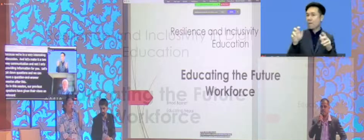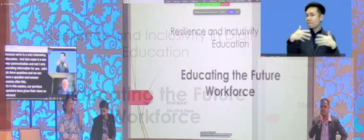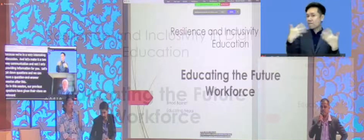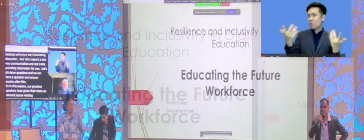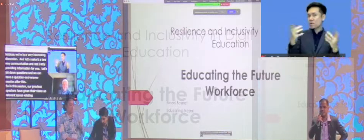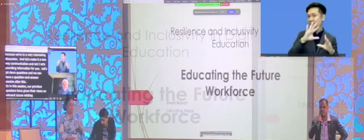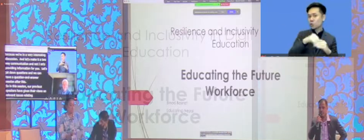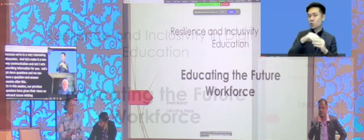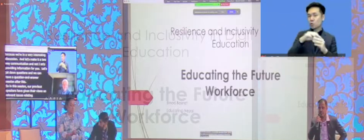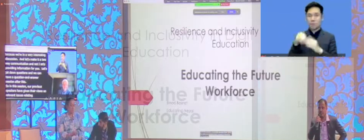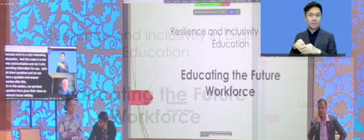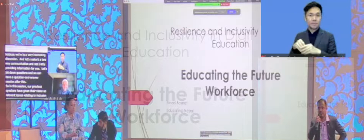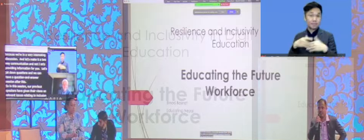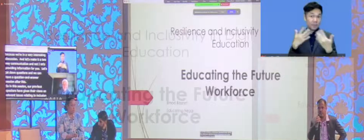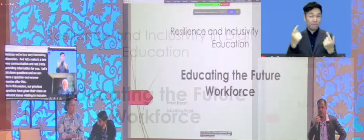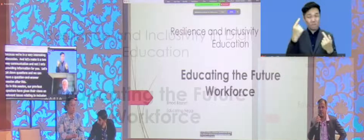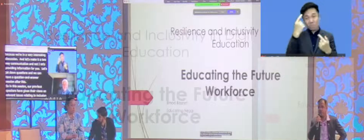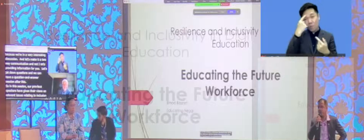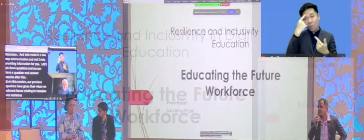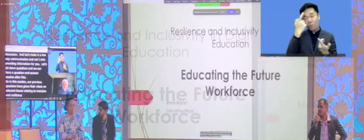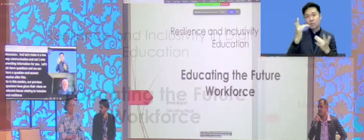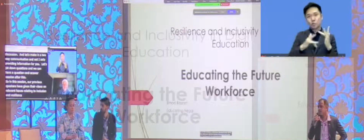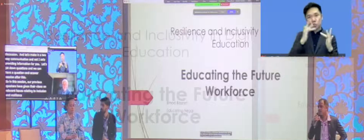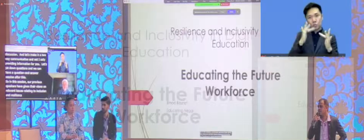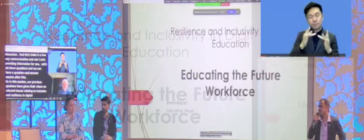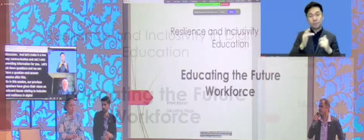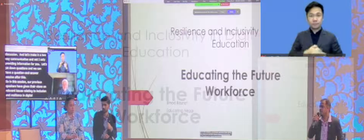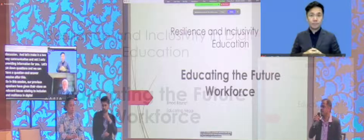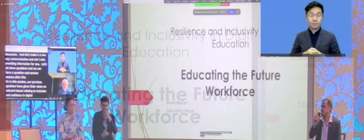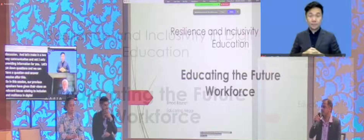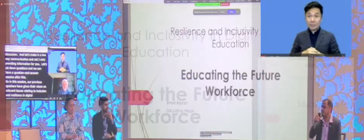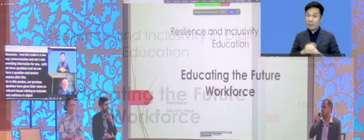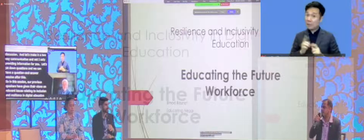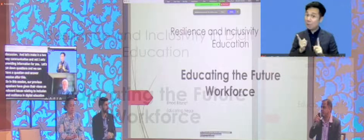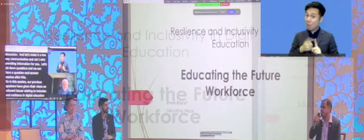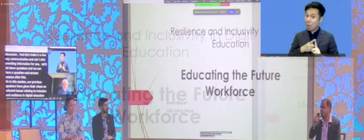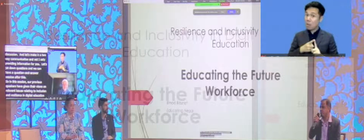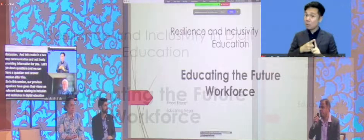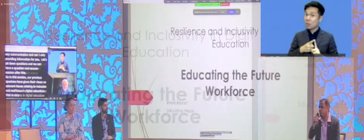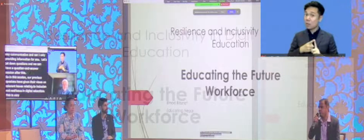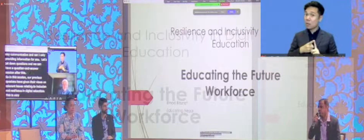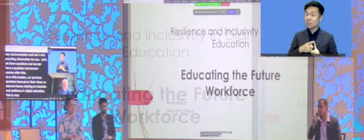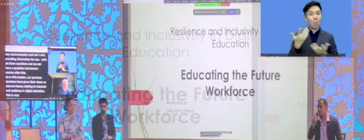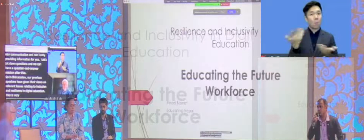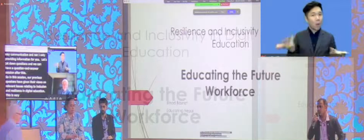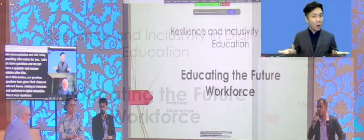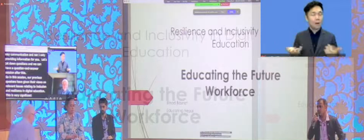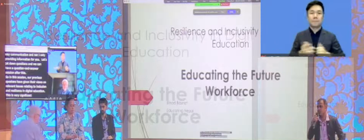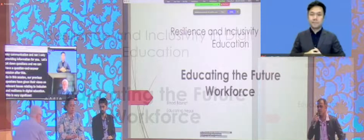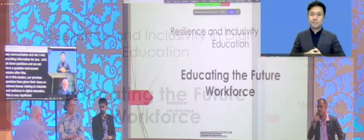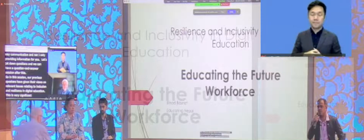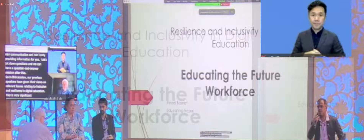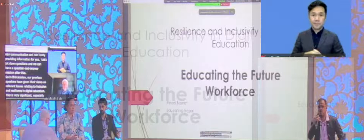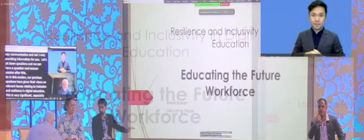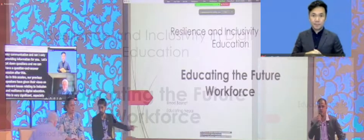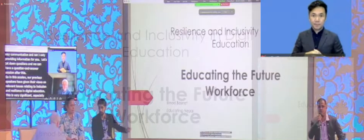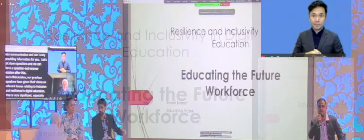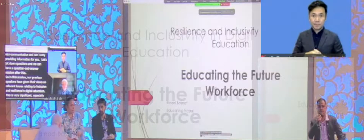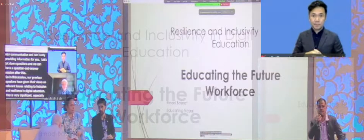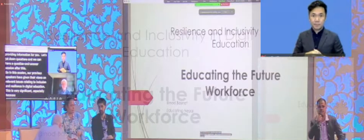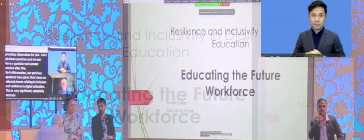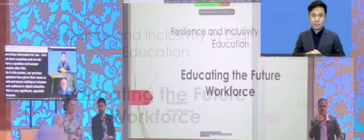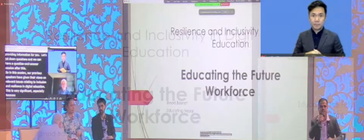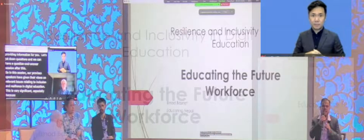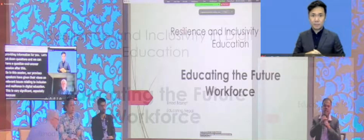and resiliency in digital education. This is very significant, especially because we are almost halfway